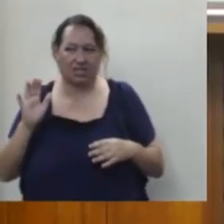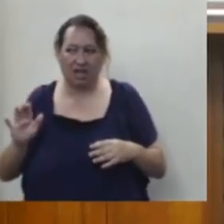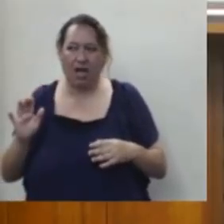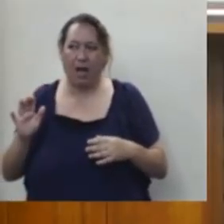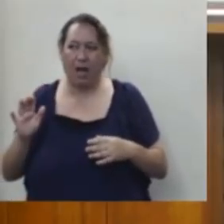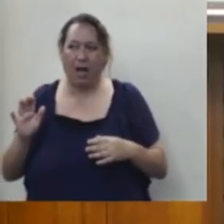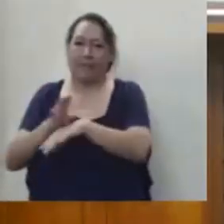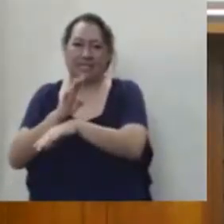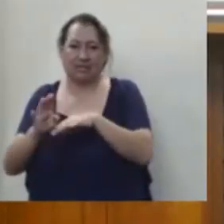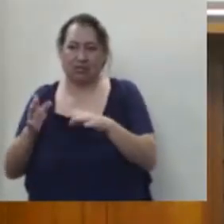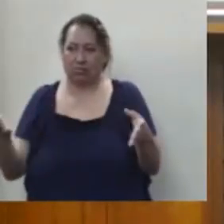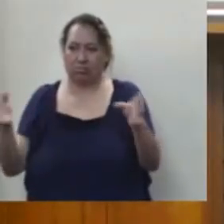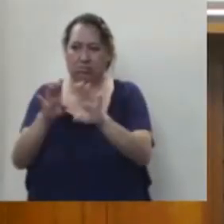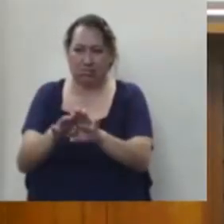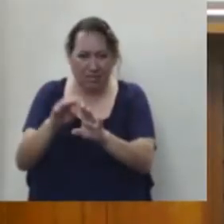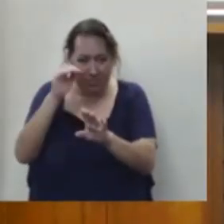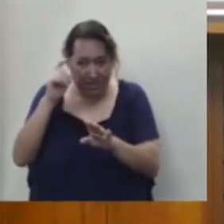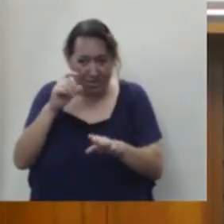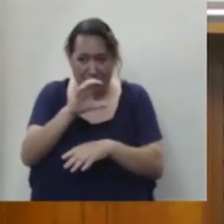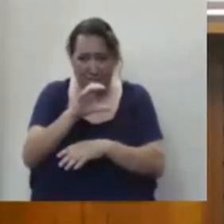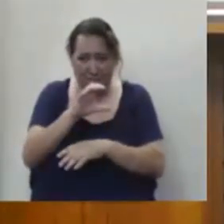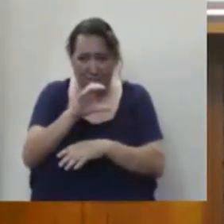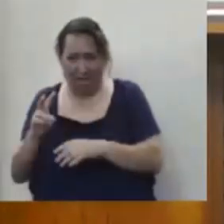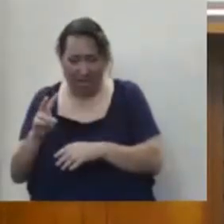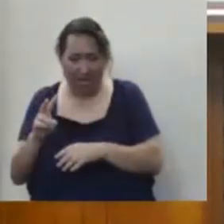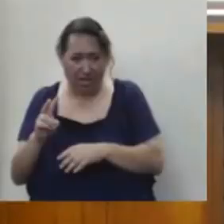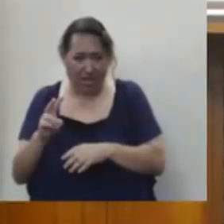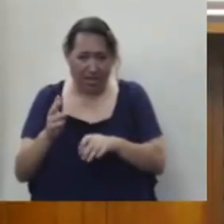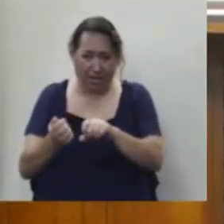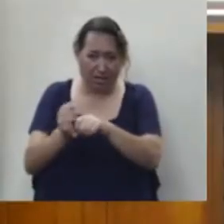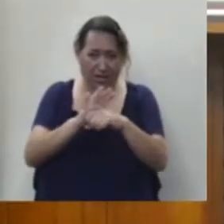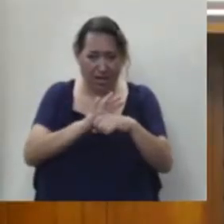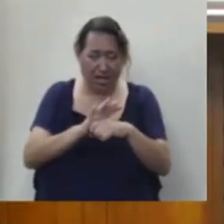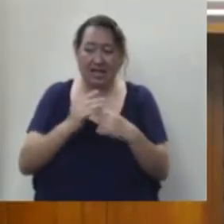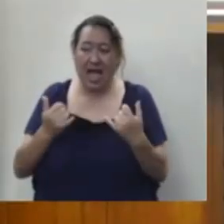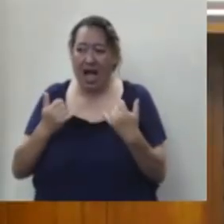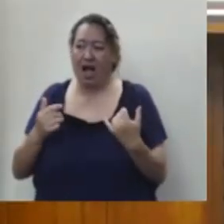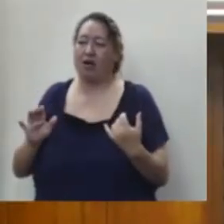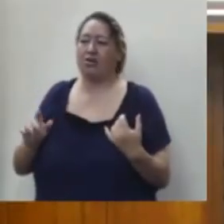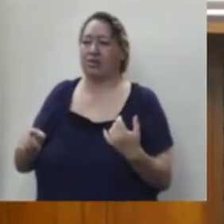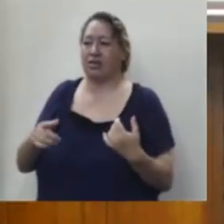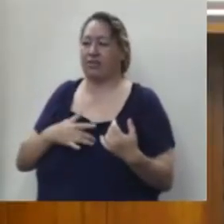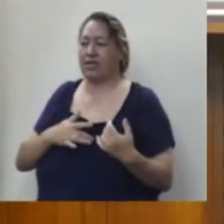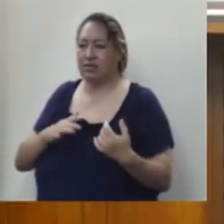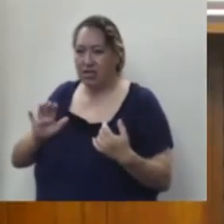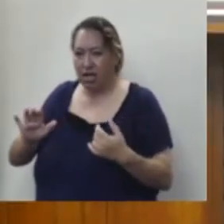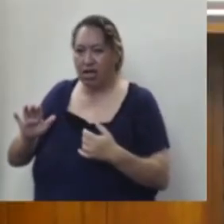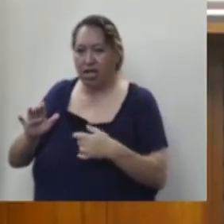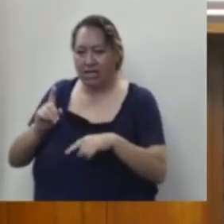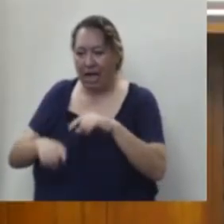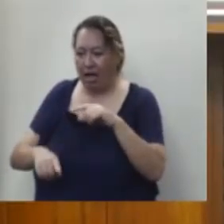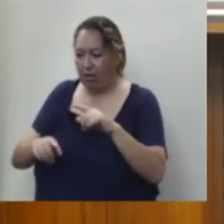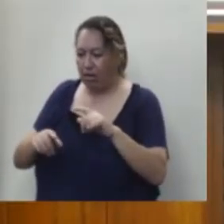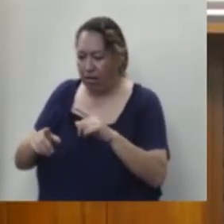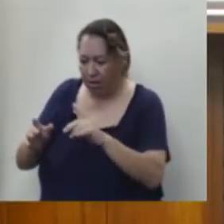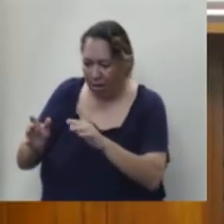the coronavirus. Therefore, their operations can't be sustained, and therefore they have to make whatever